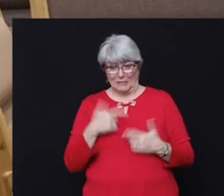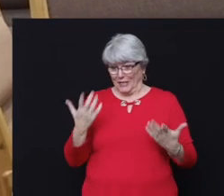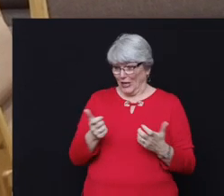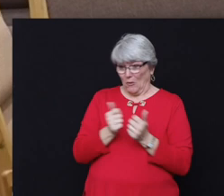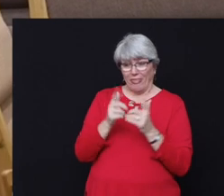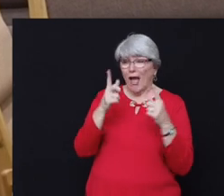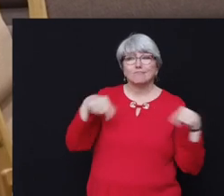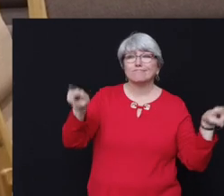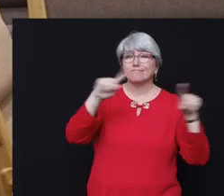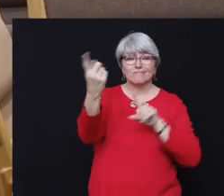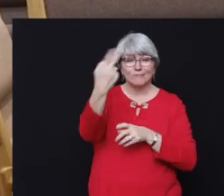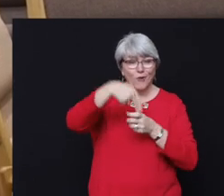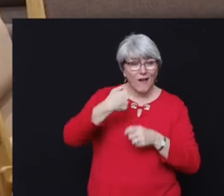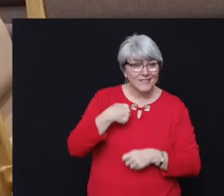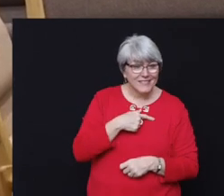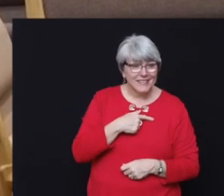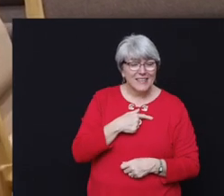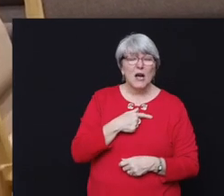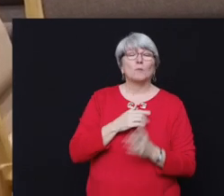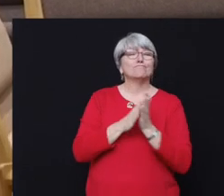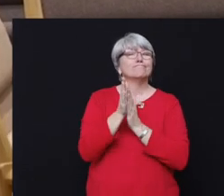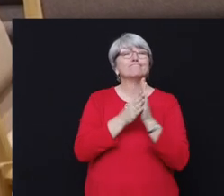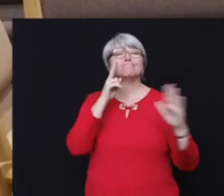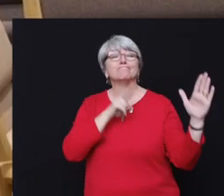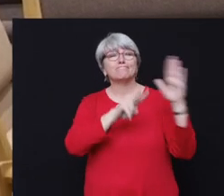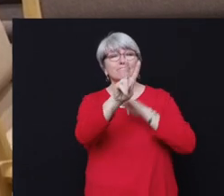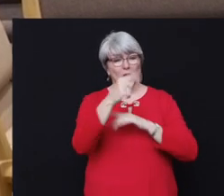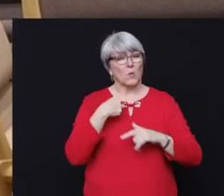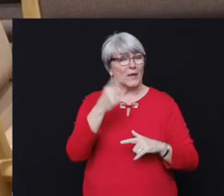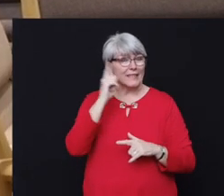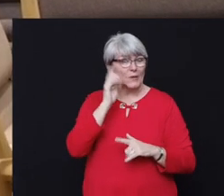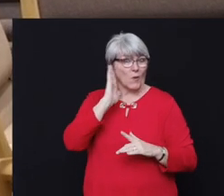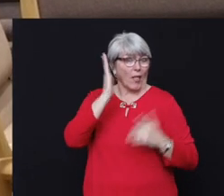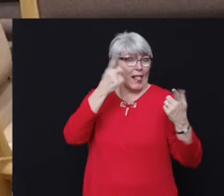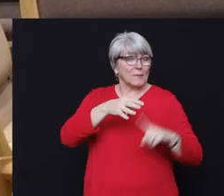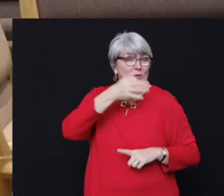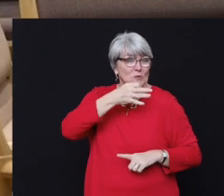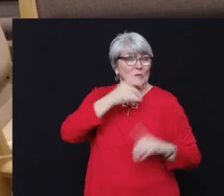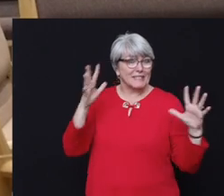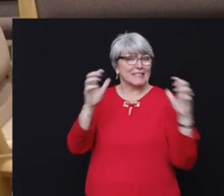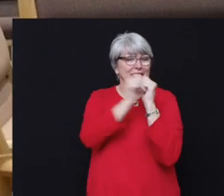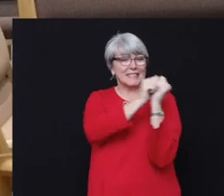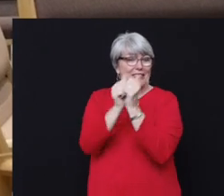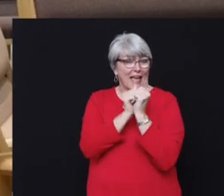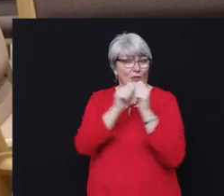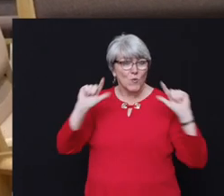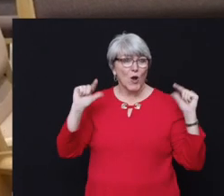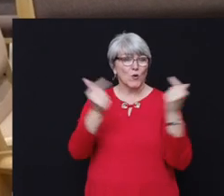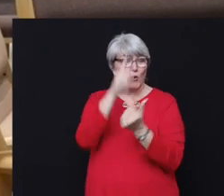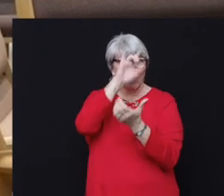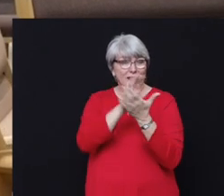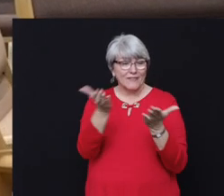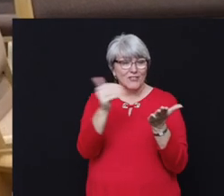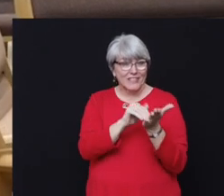without everyone else being here as well. And we look forward to the day that we believe is coming, that we'll be together as a group of believers